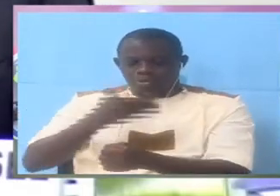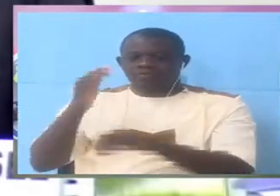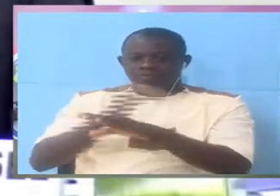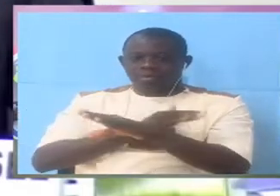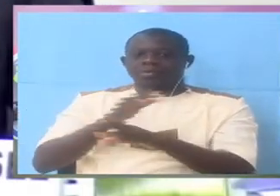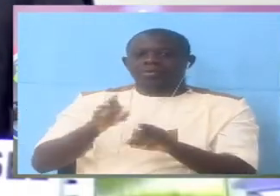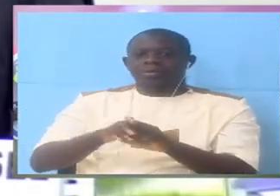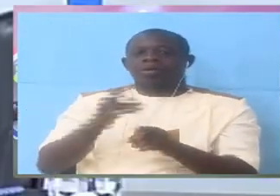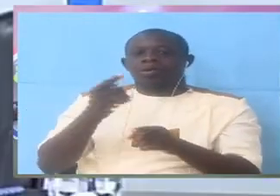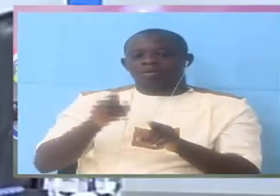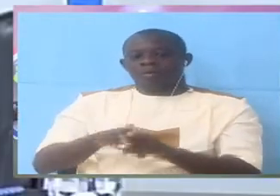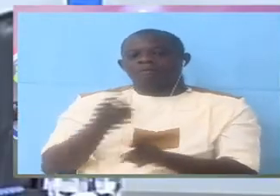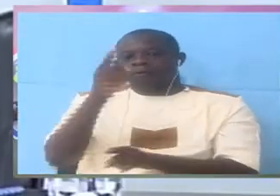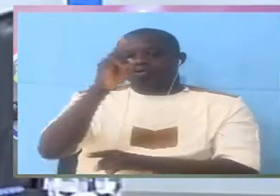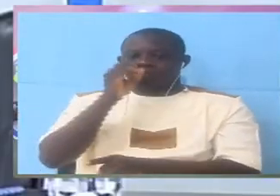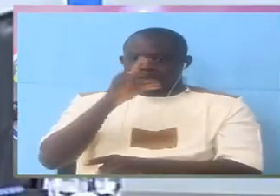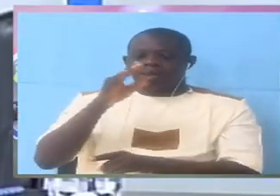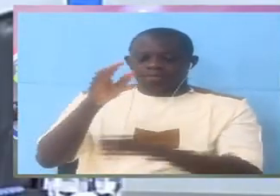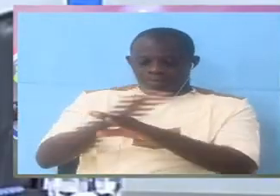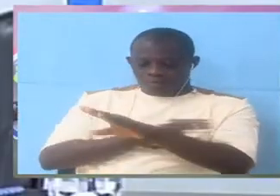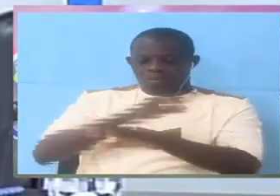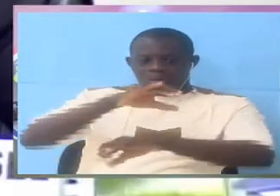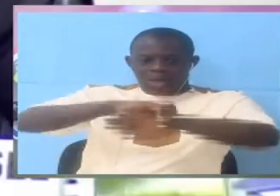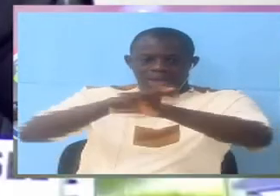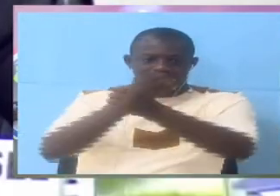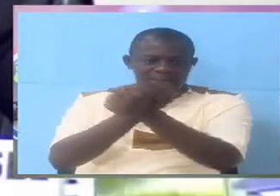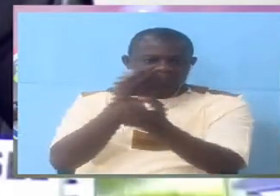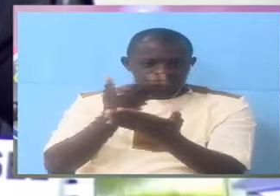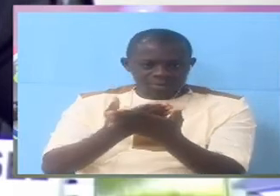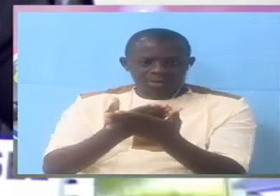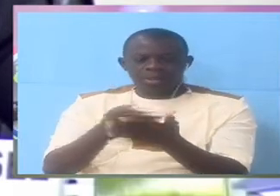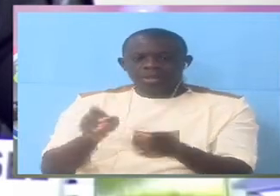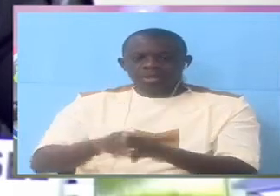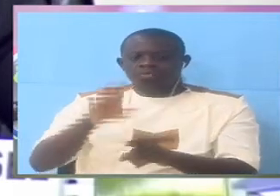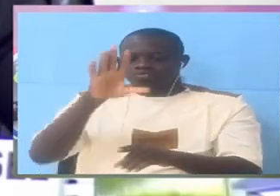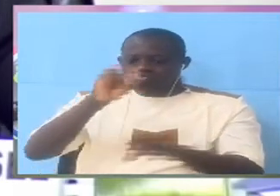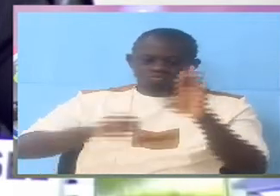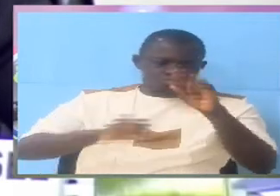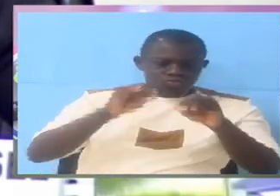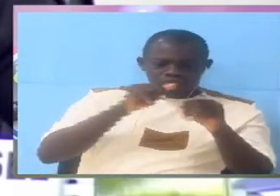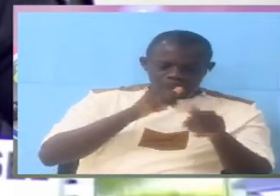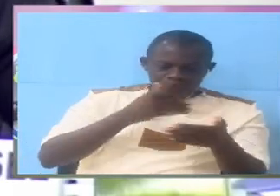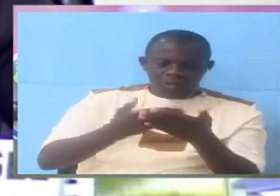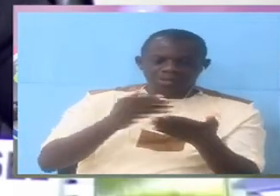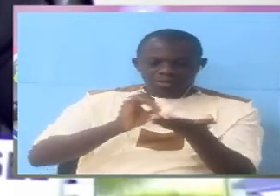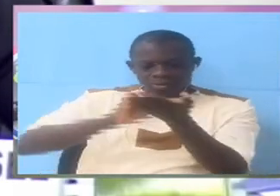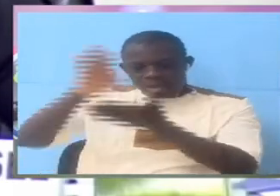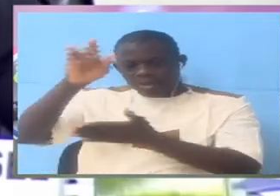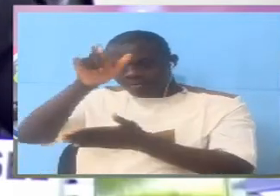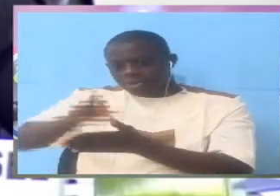said that they will do the preliminaries and send the person to investigations for further investigation. And here